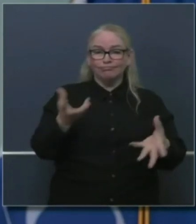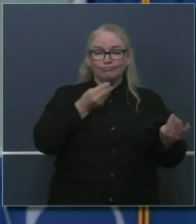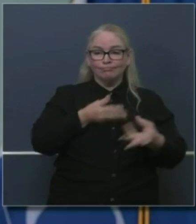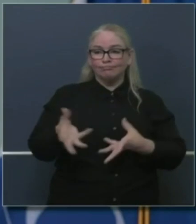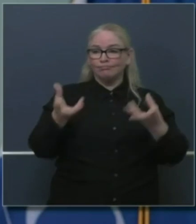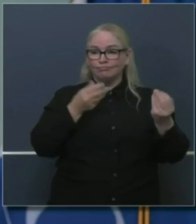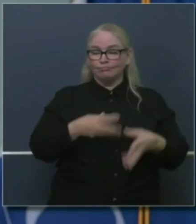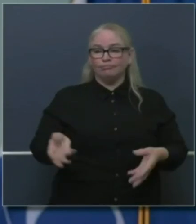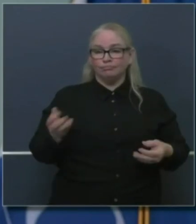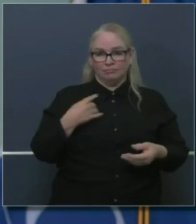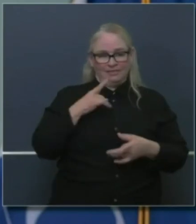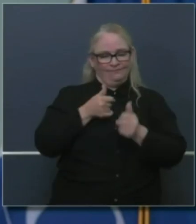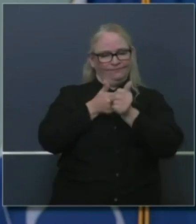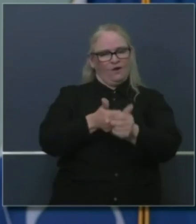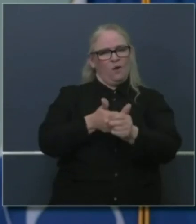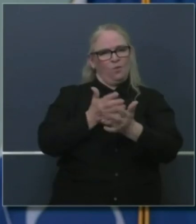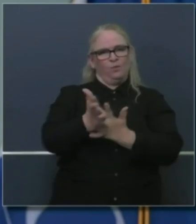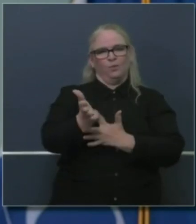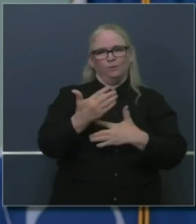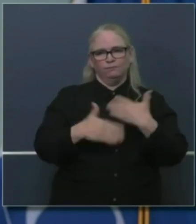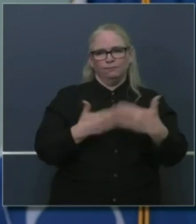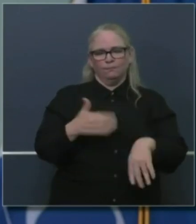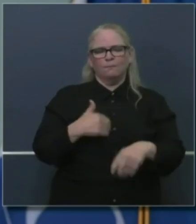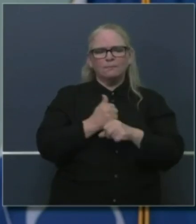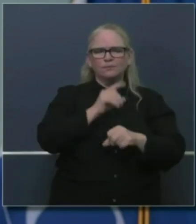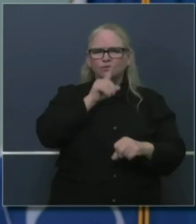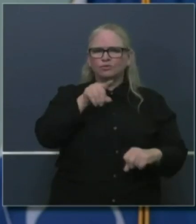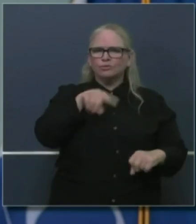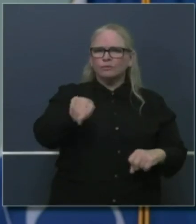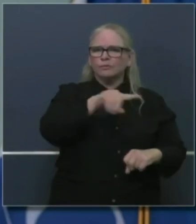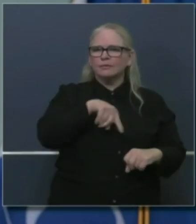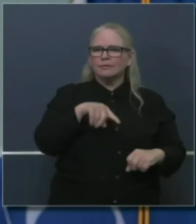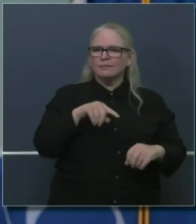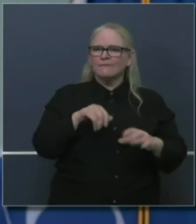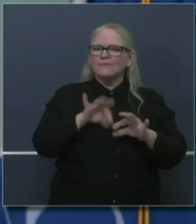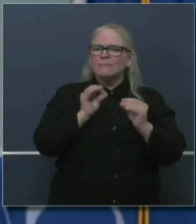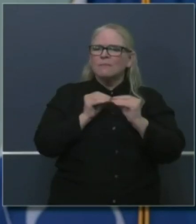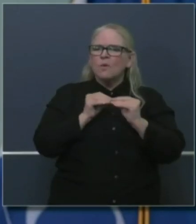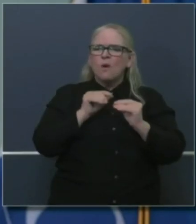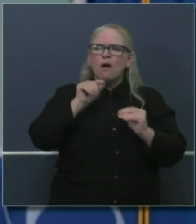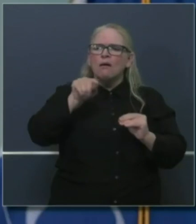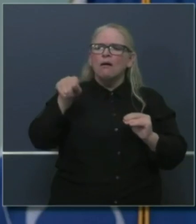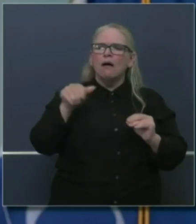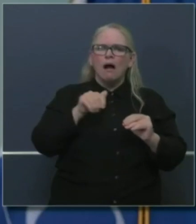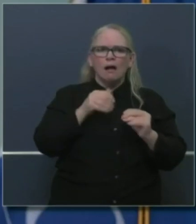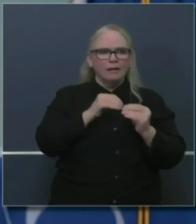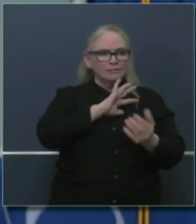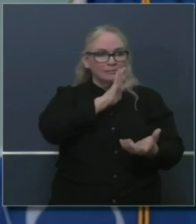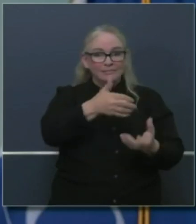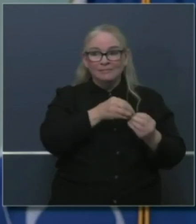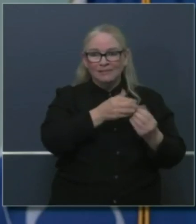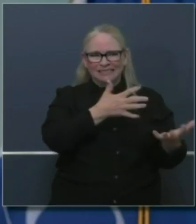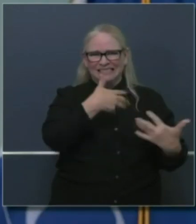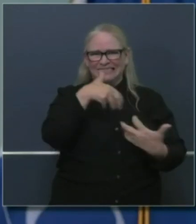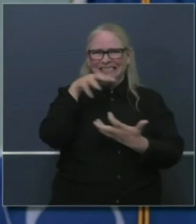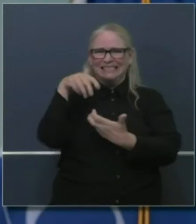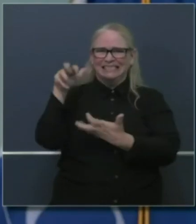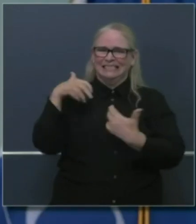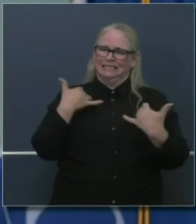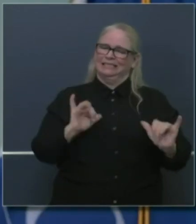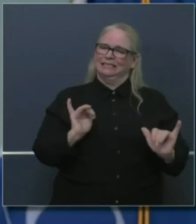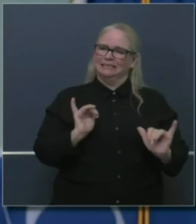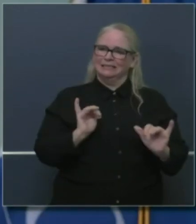to make sure, again, those in the front lines defined more broadly in our retail sector, hospitality sector, and the